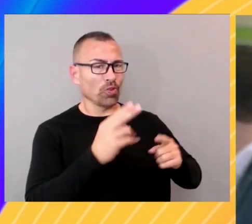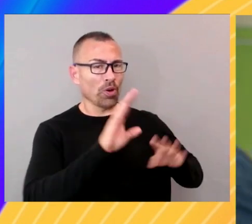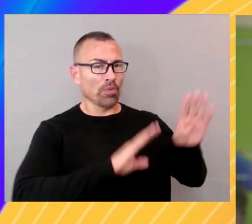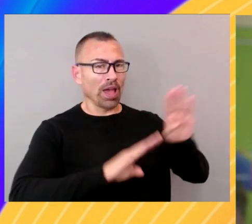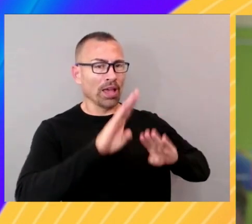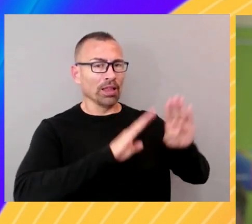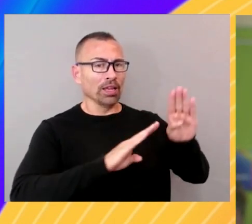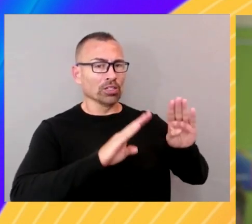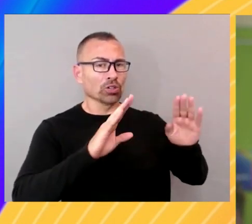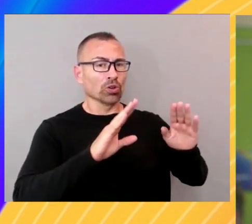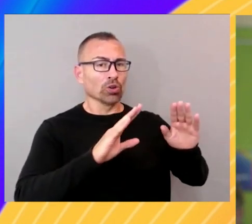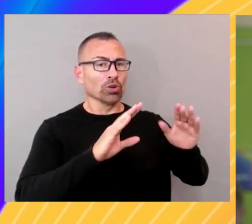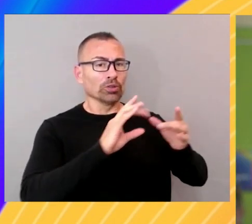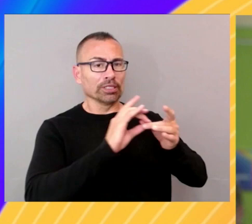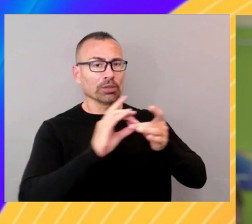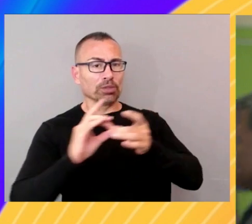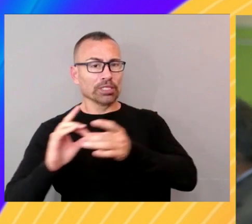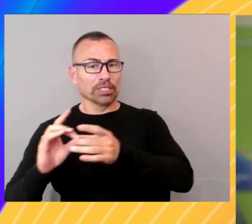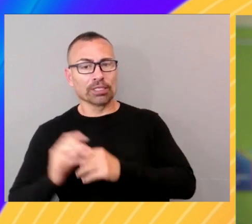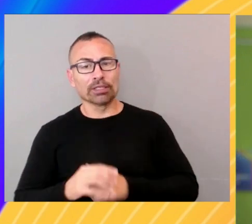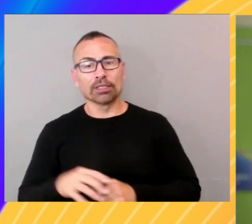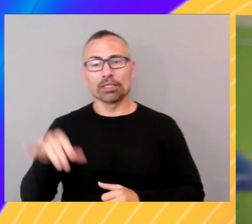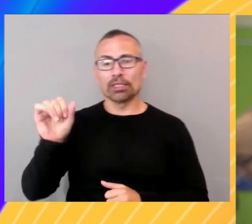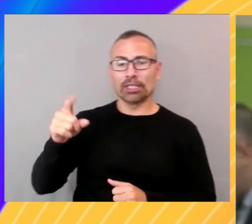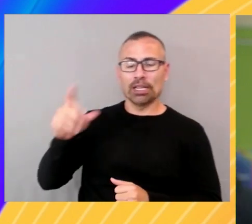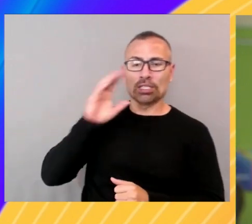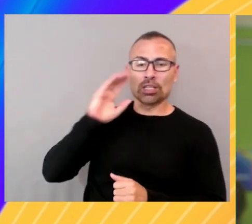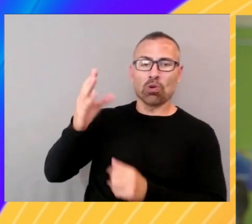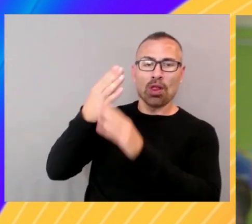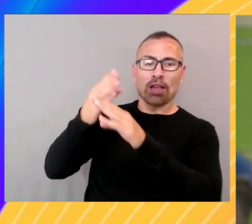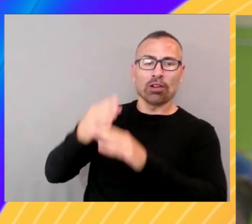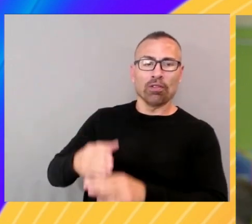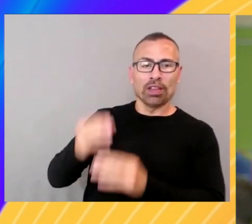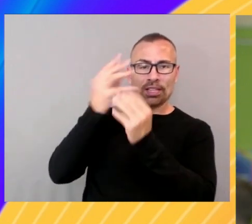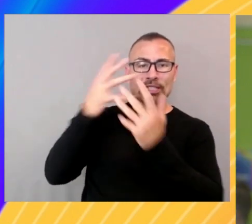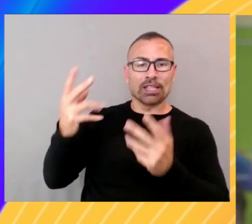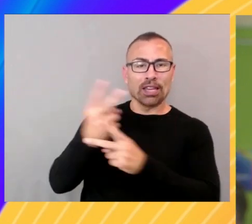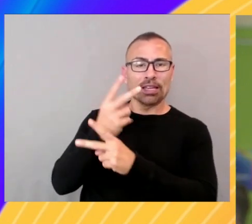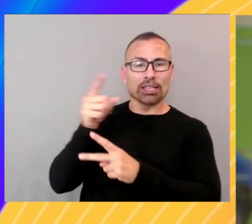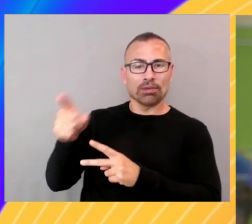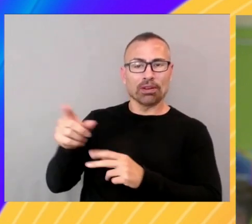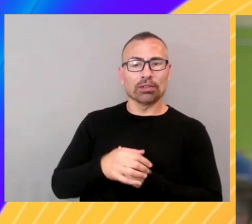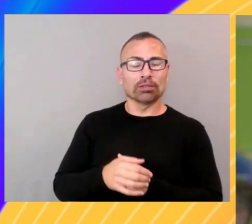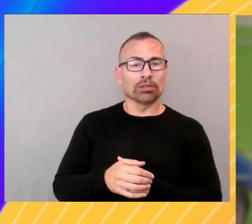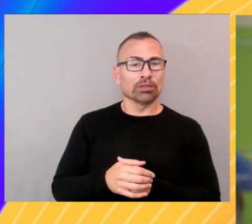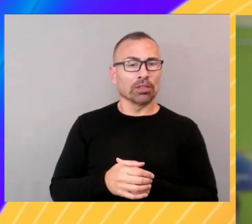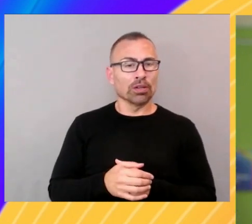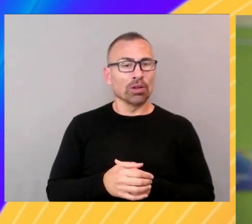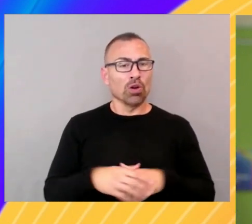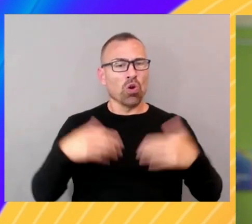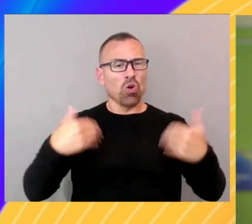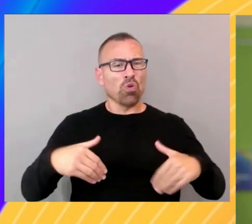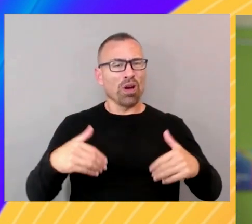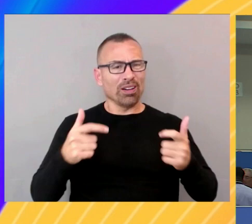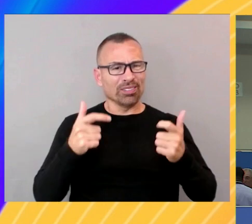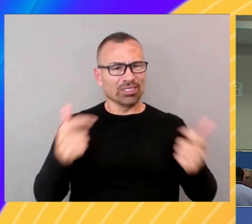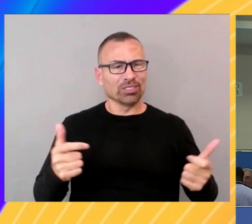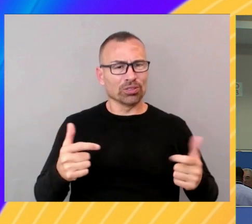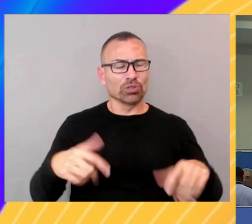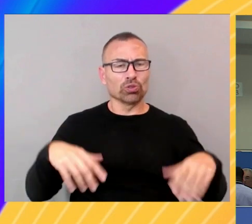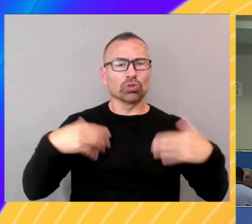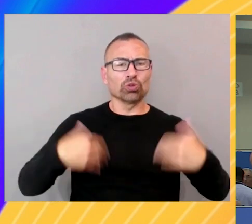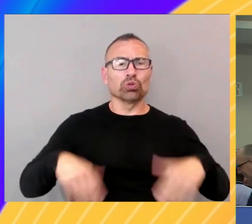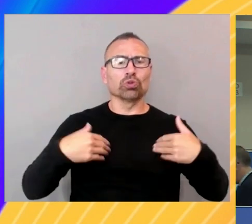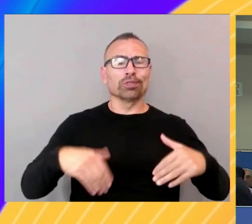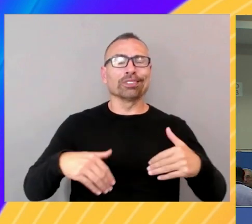he aggregates these data and keeps it up to date. Wow. Yeah, he's so it's incredible. like this humongous table of... Shout out to you.